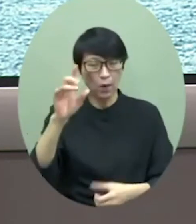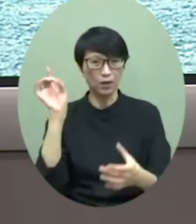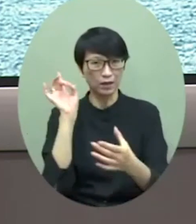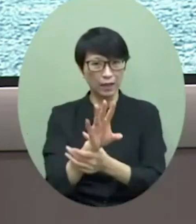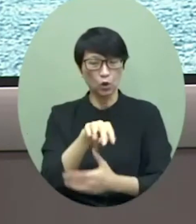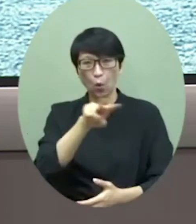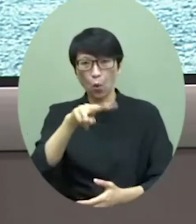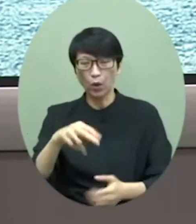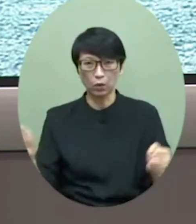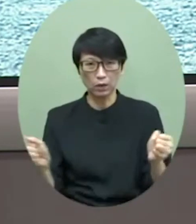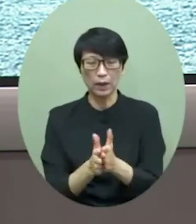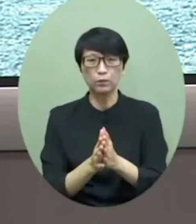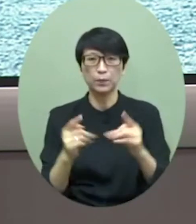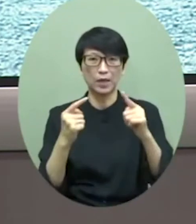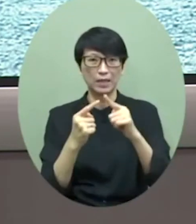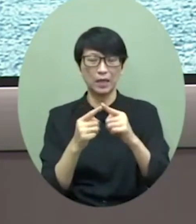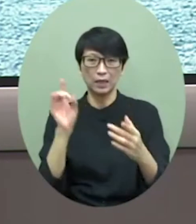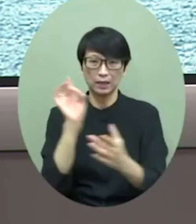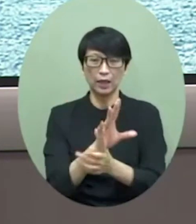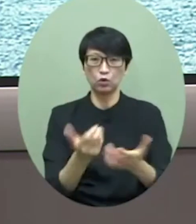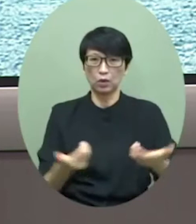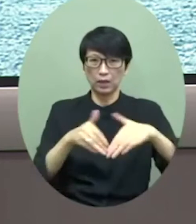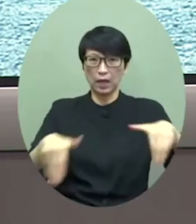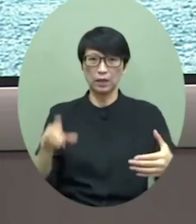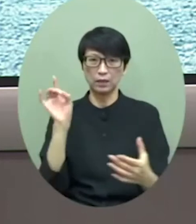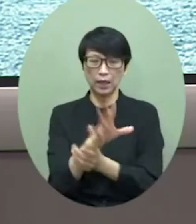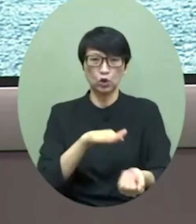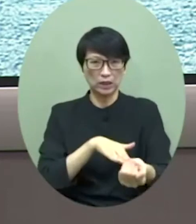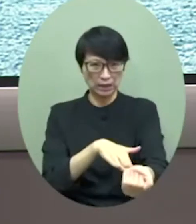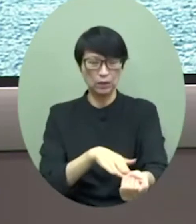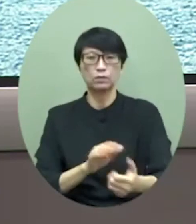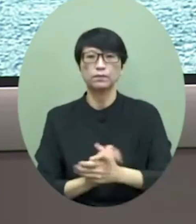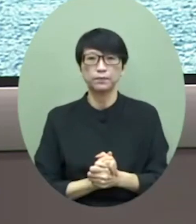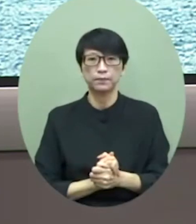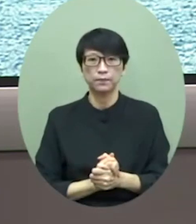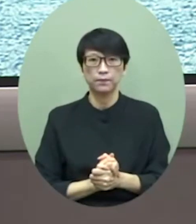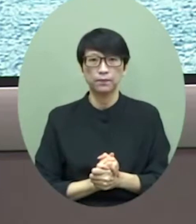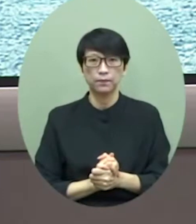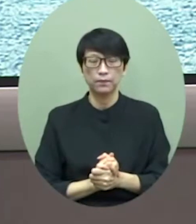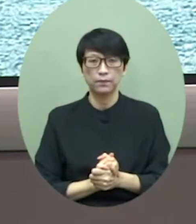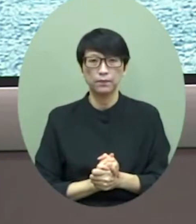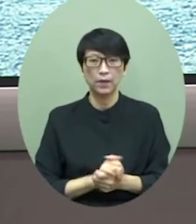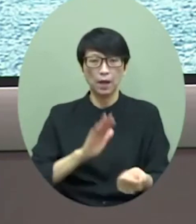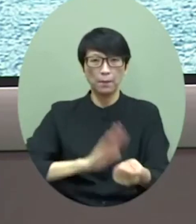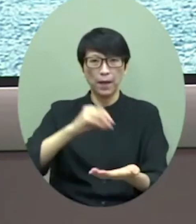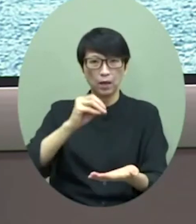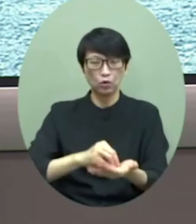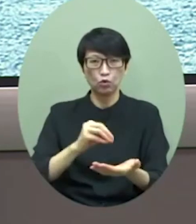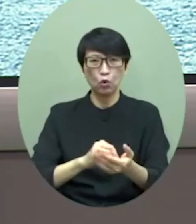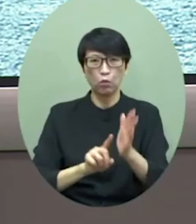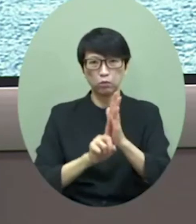up testing in these places and among these groups, so that we could achieve early detection,